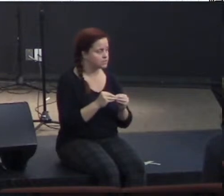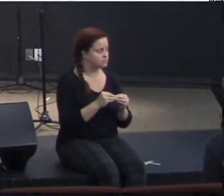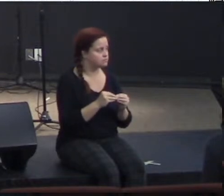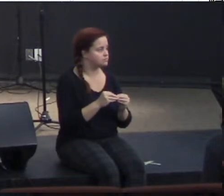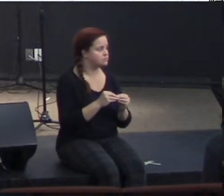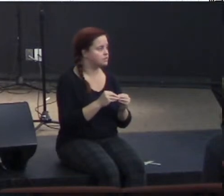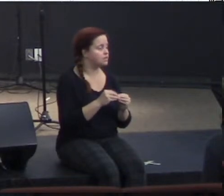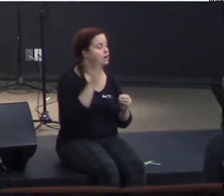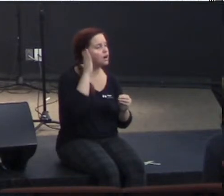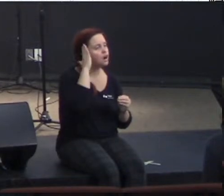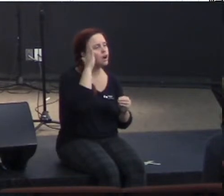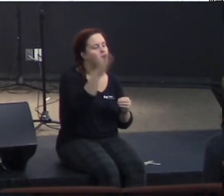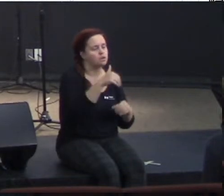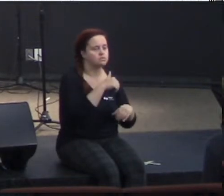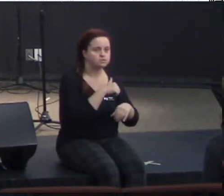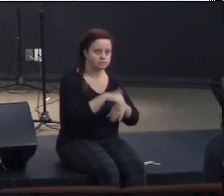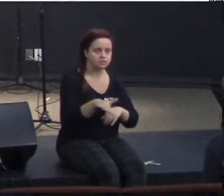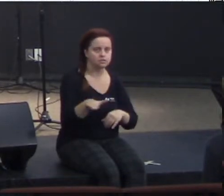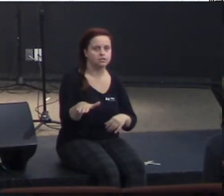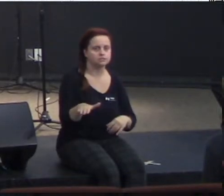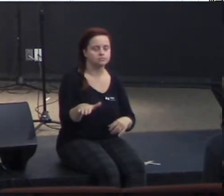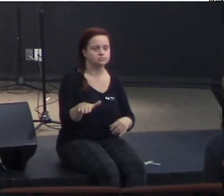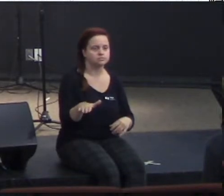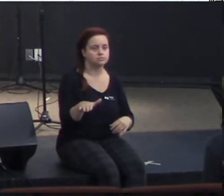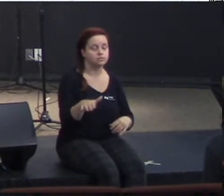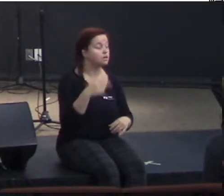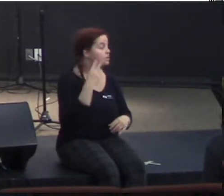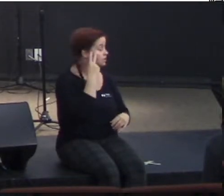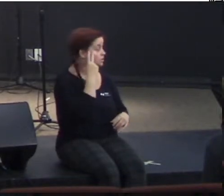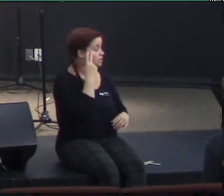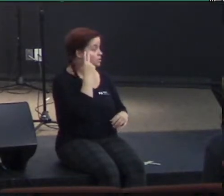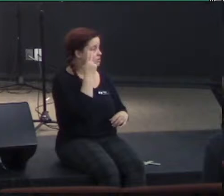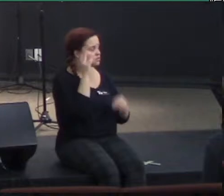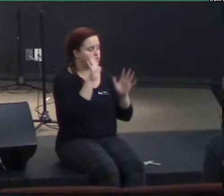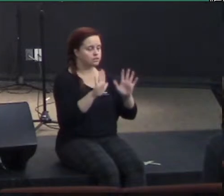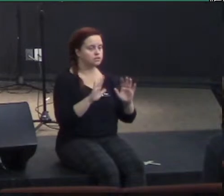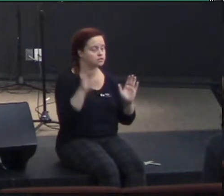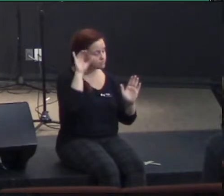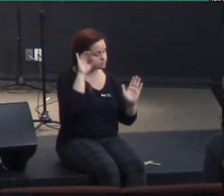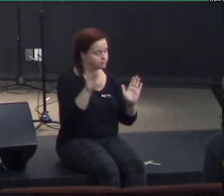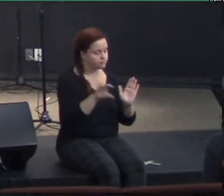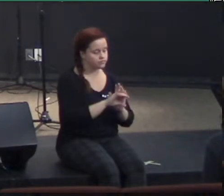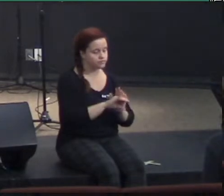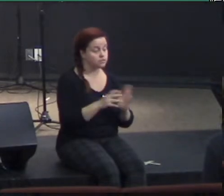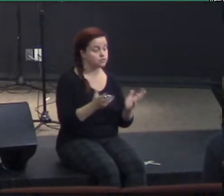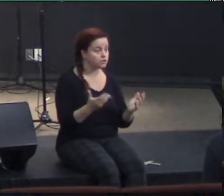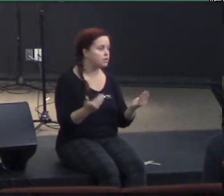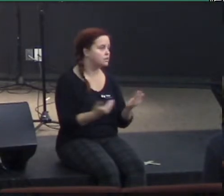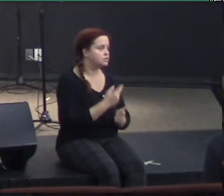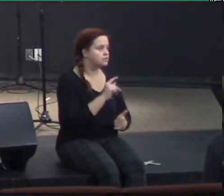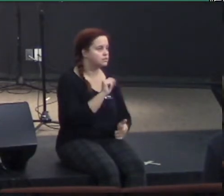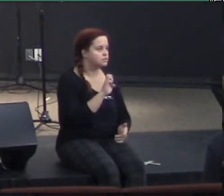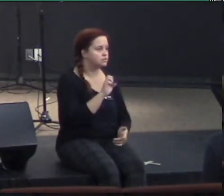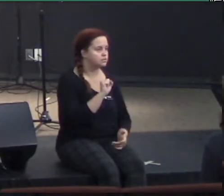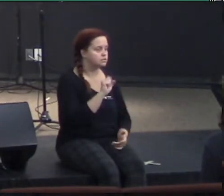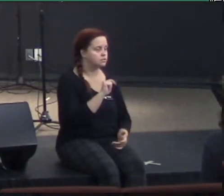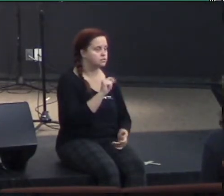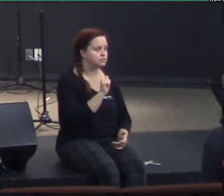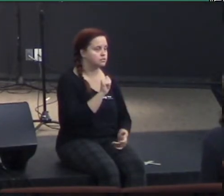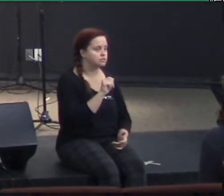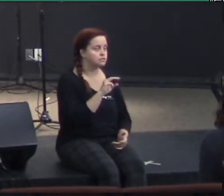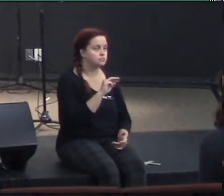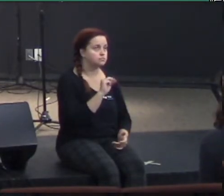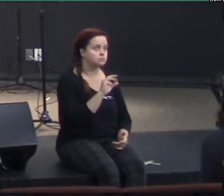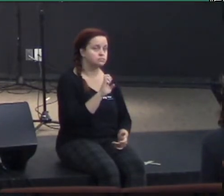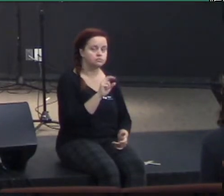I will send you out. And so we see these great scenes. And, you know, and of course, as the New Testament comes up, we see these aspects of grace